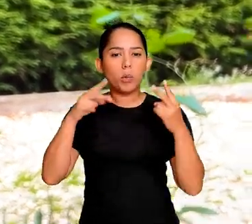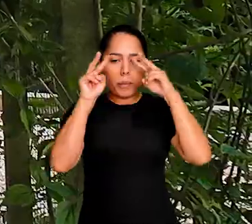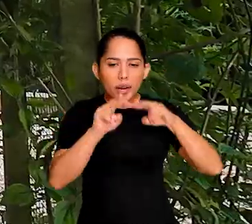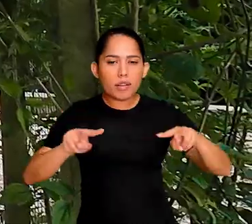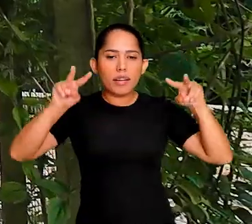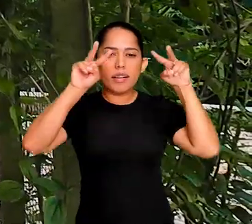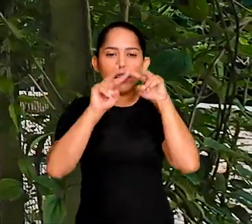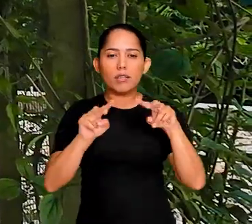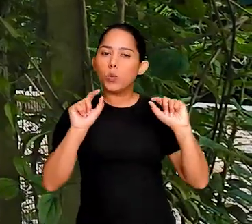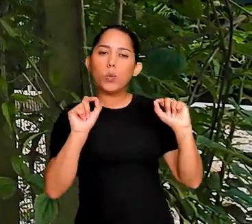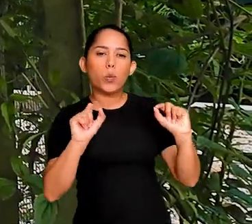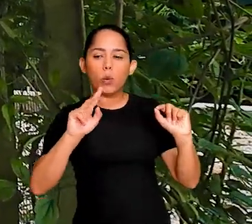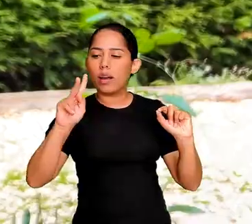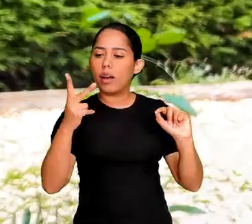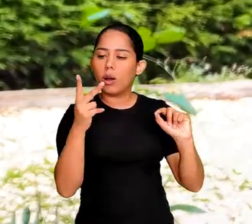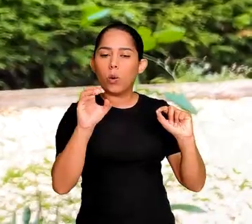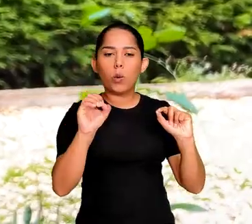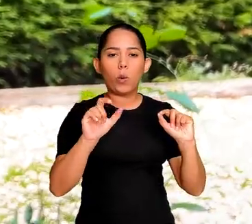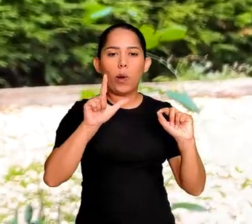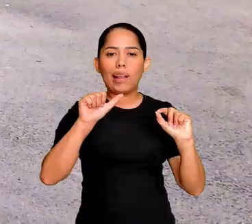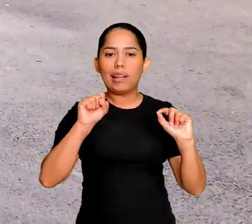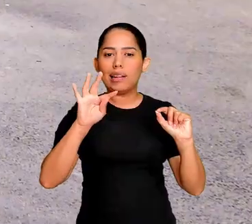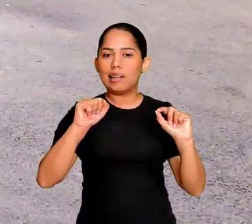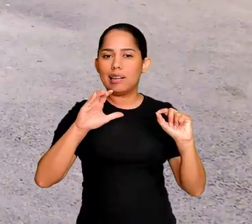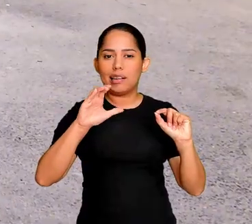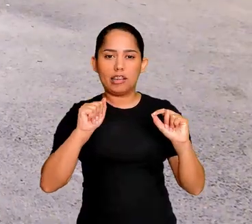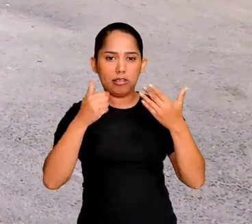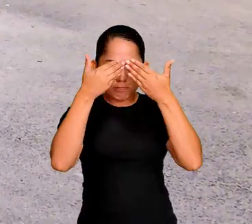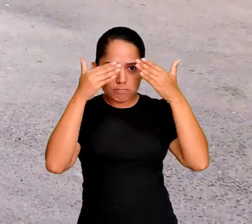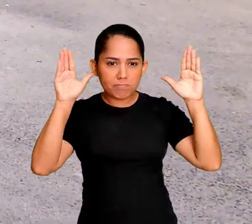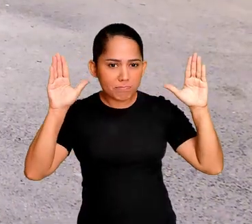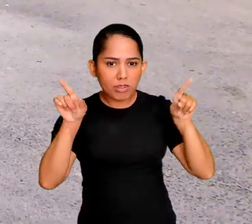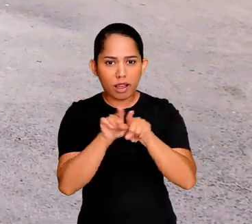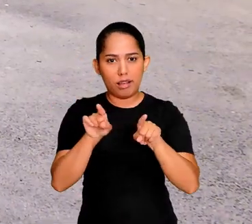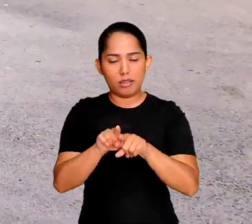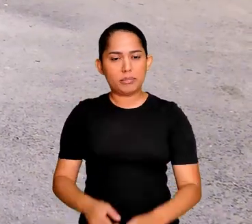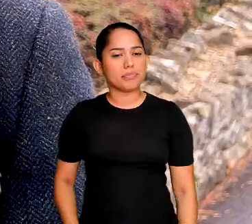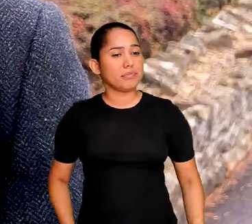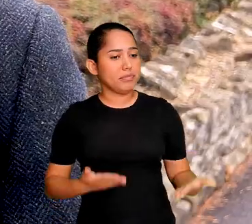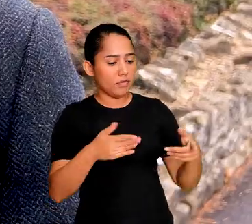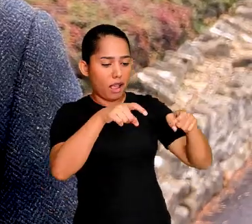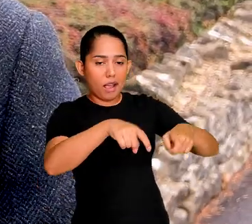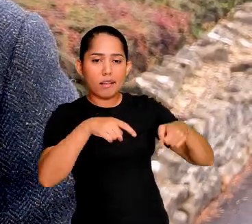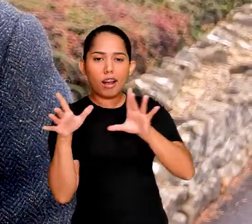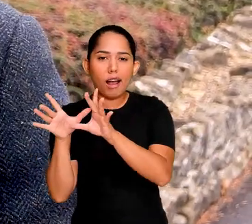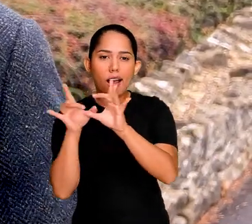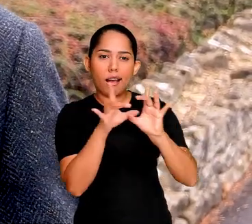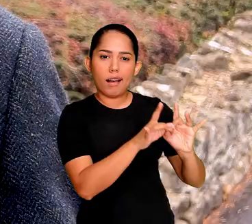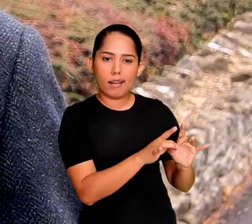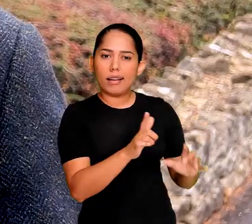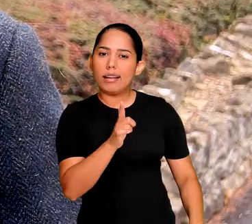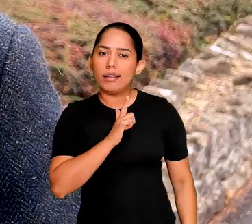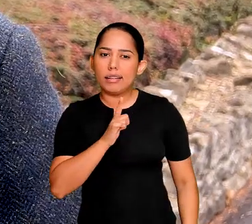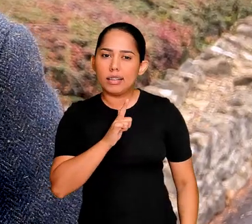view that all other methods lack. And I realized that within the farm context, there is a